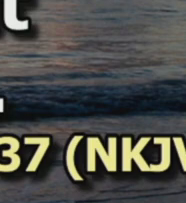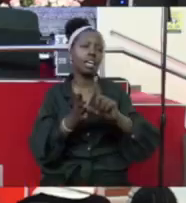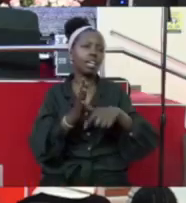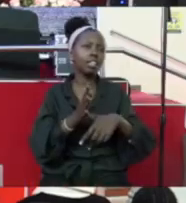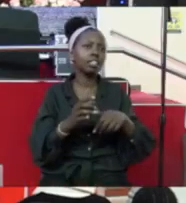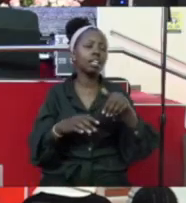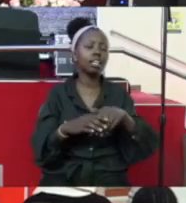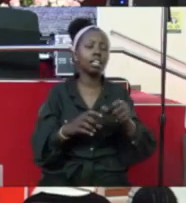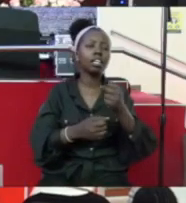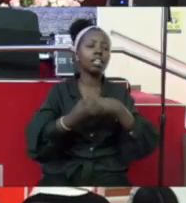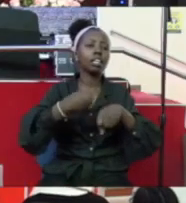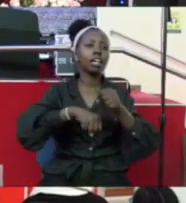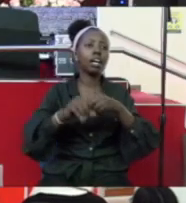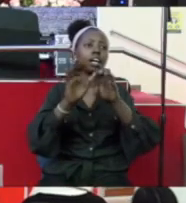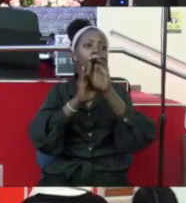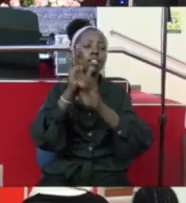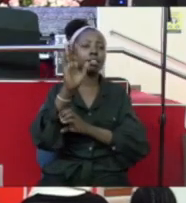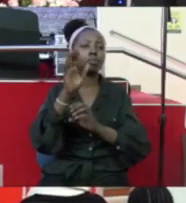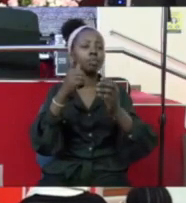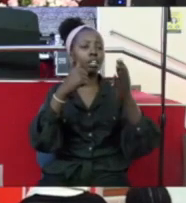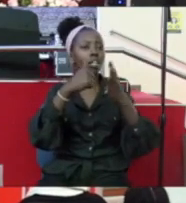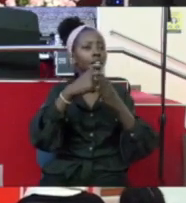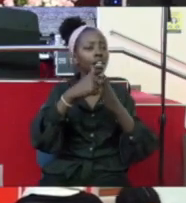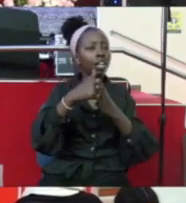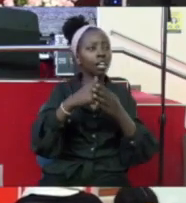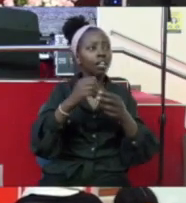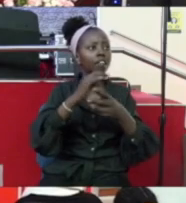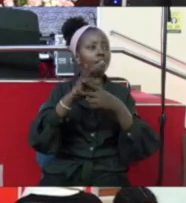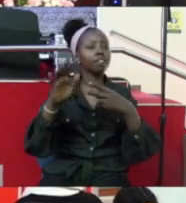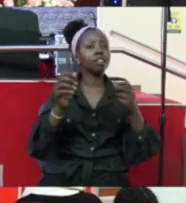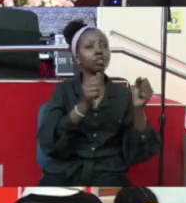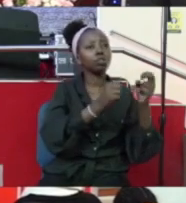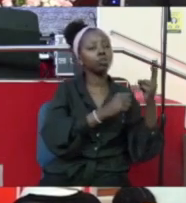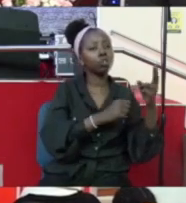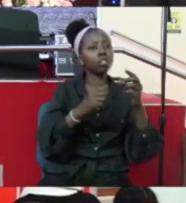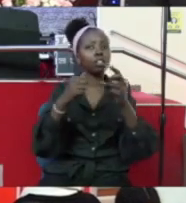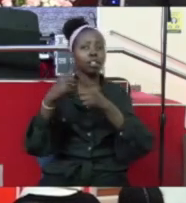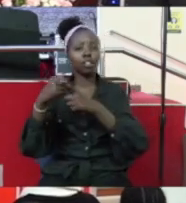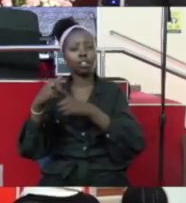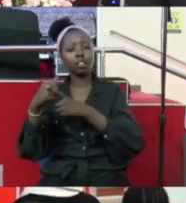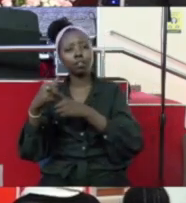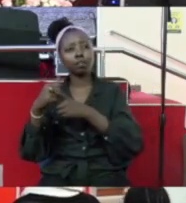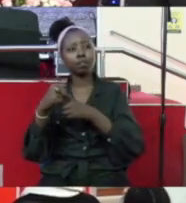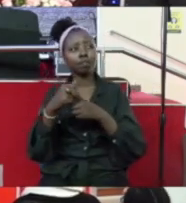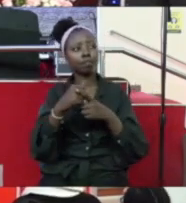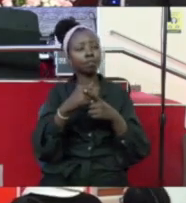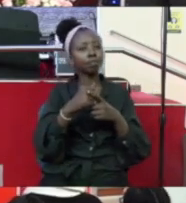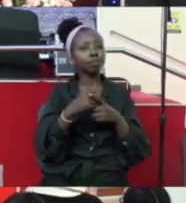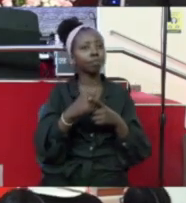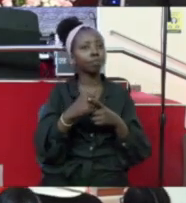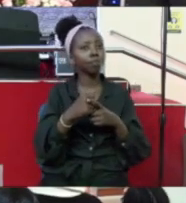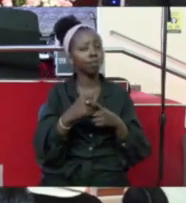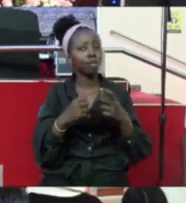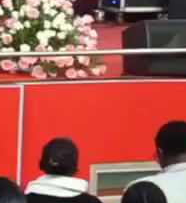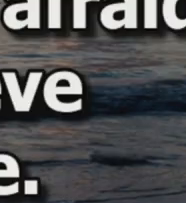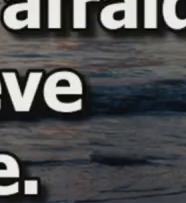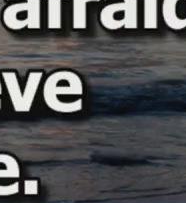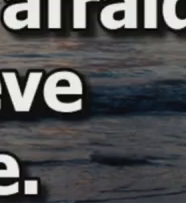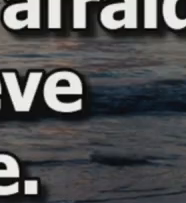Acts 9, Matendo Mitume 9, 26 to 27, 26 hadi 27, that one I would like it to be projected.